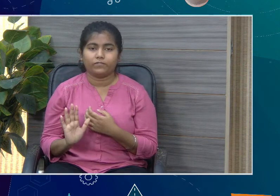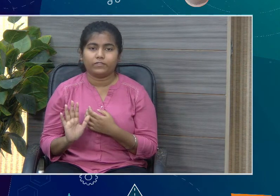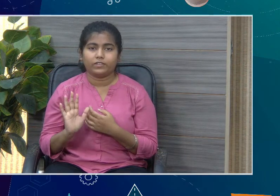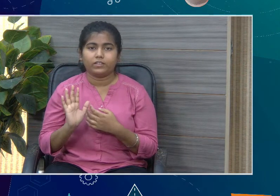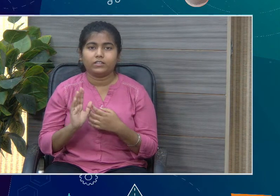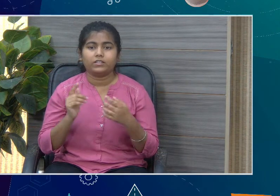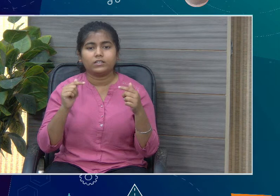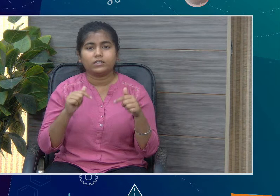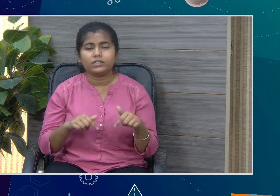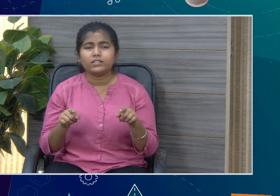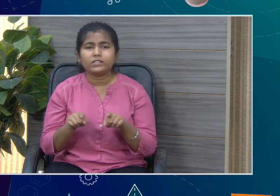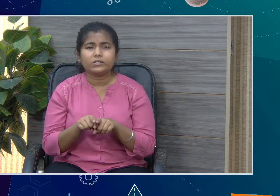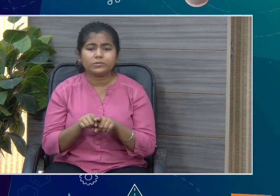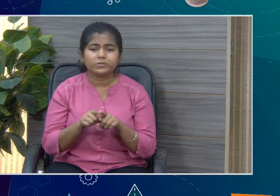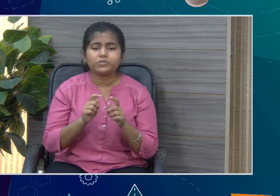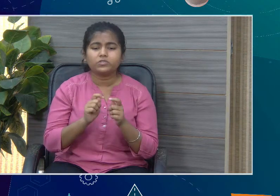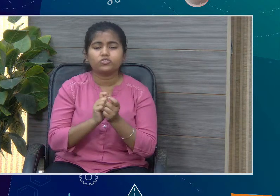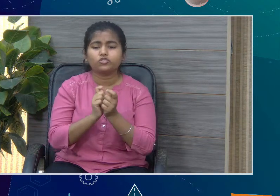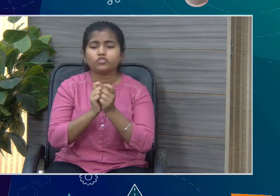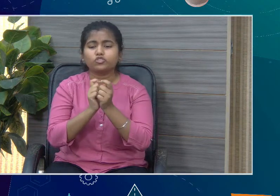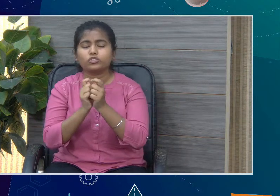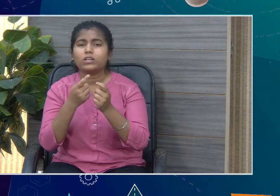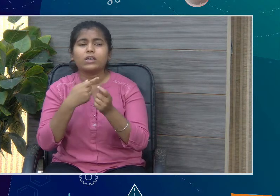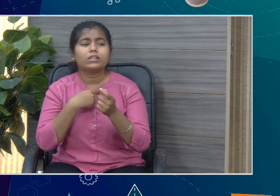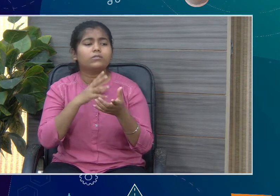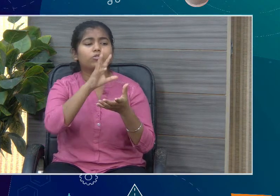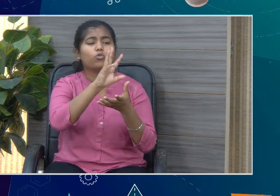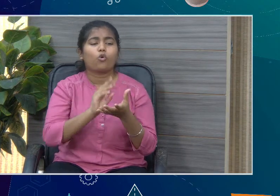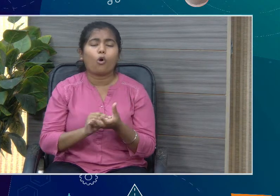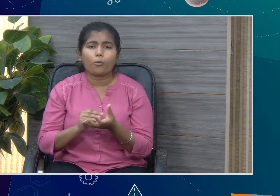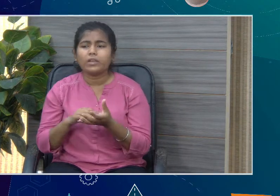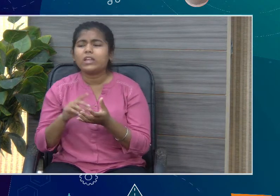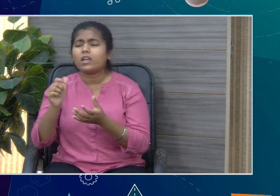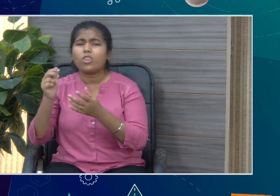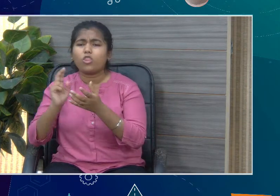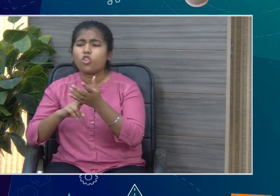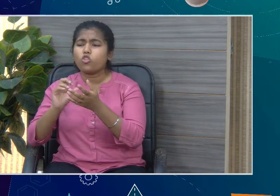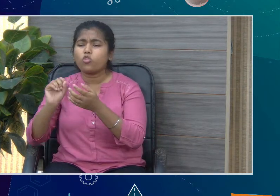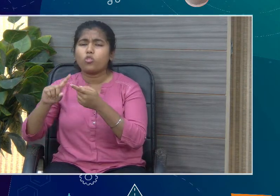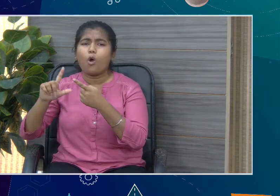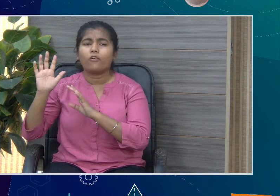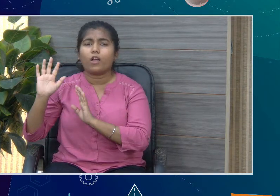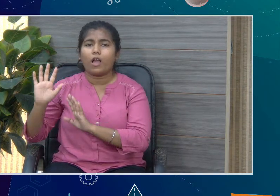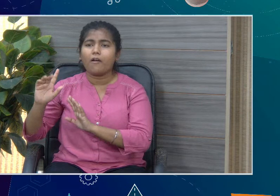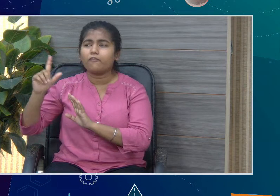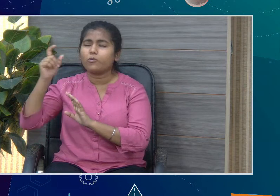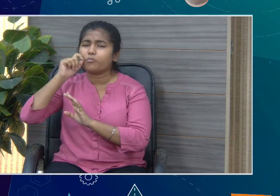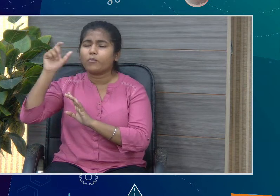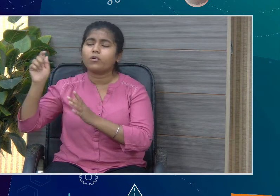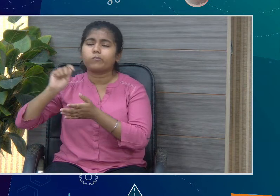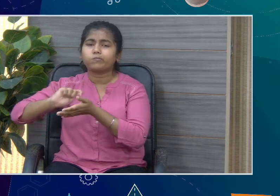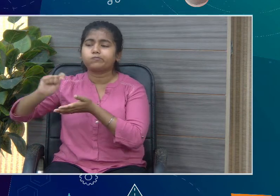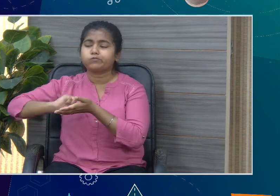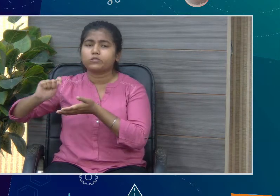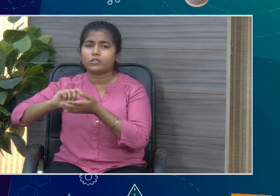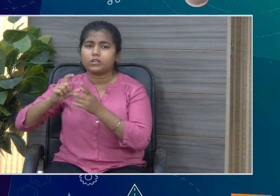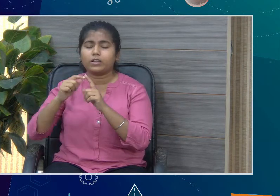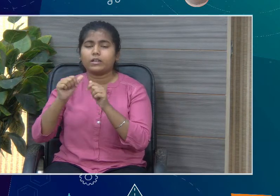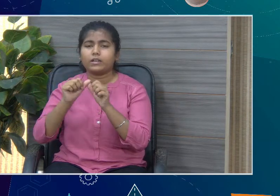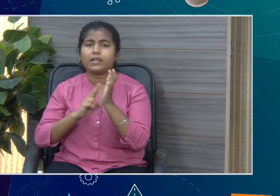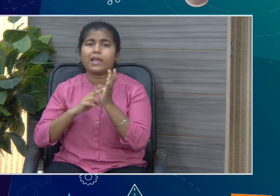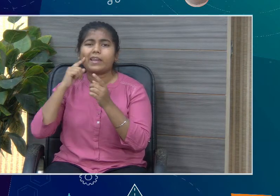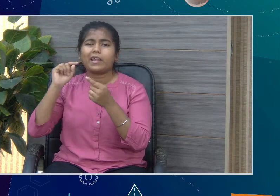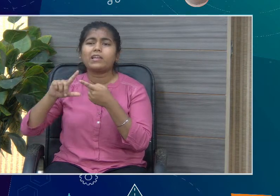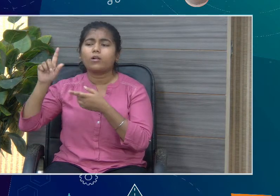an adapted version that has been taken from the novel by Daniel Defoe. So, to know